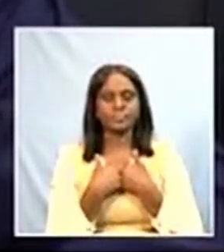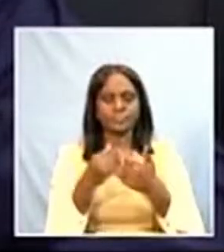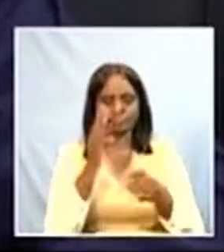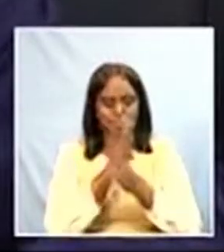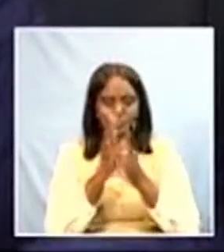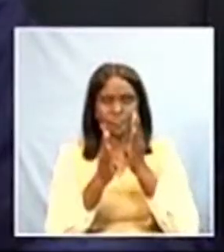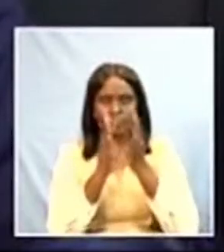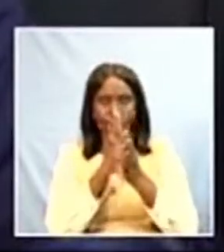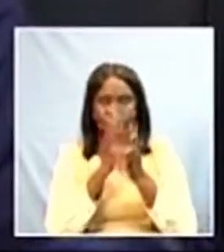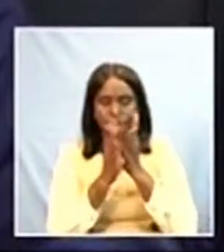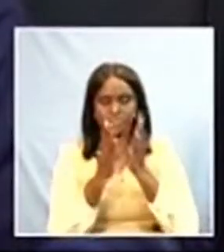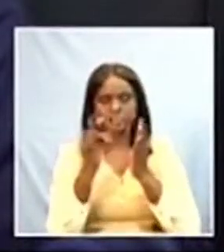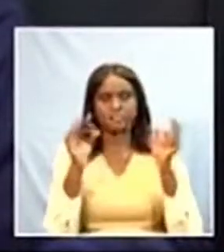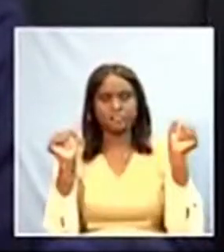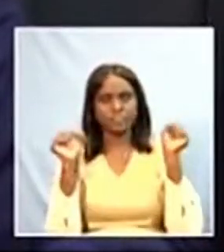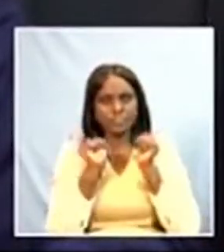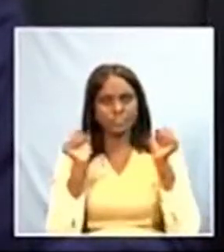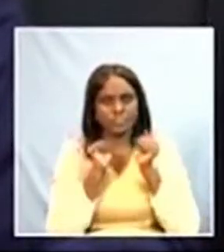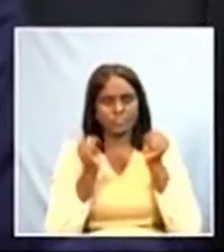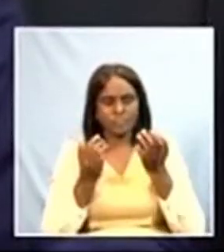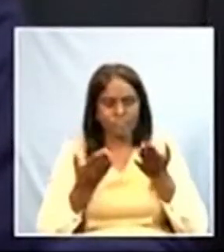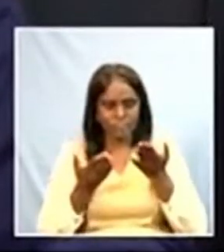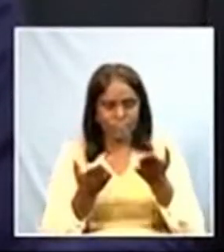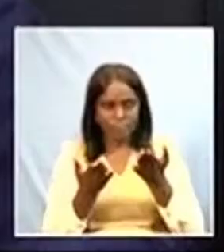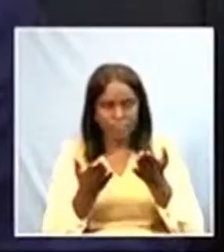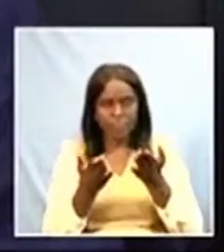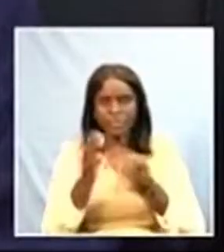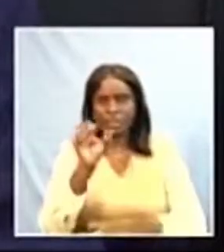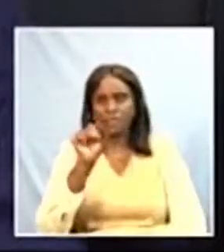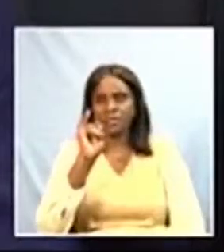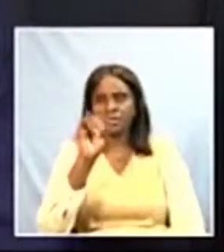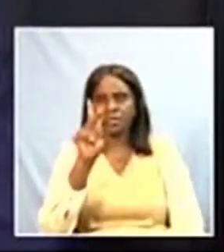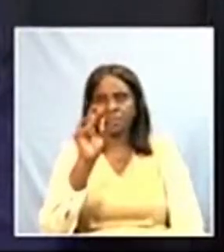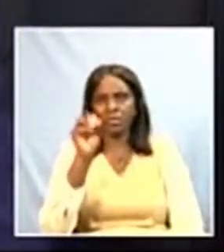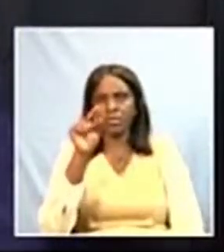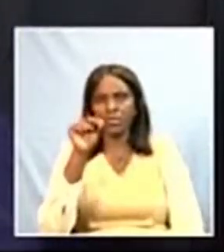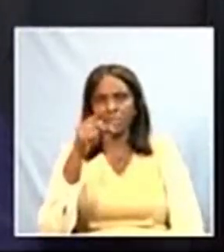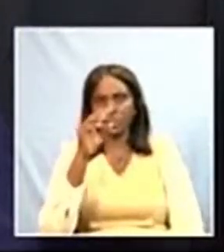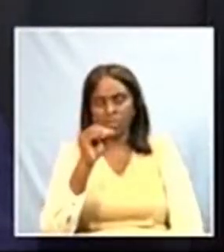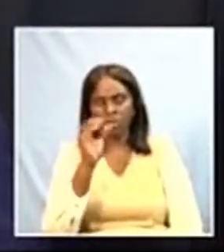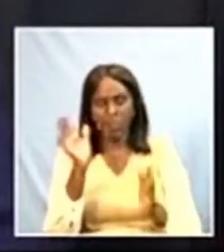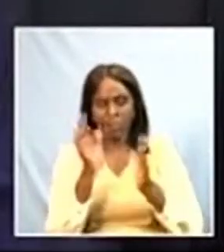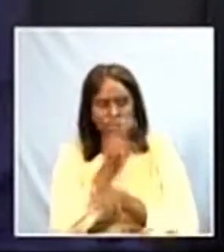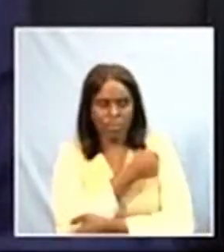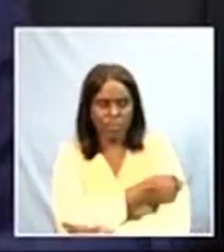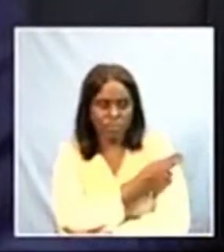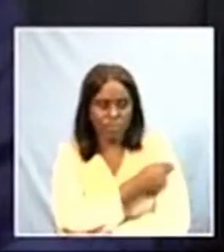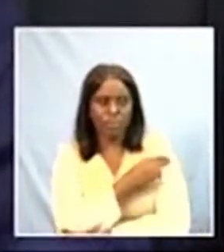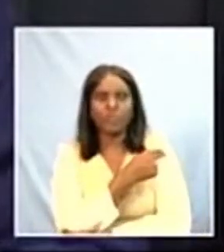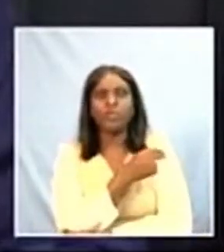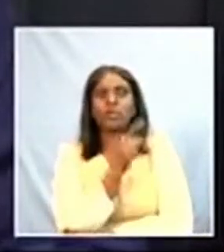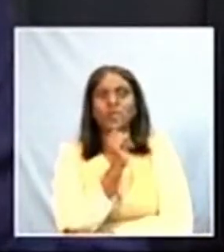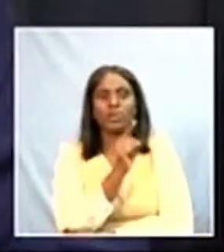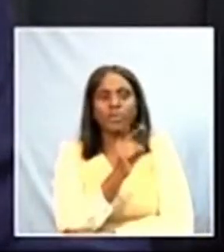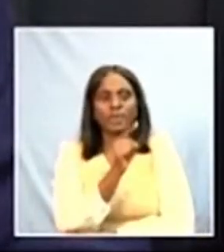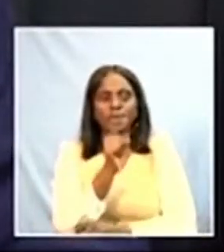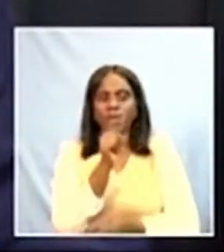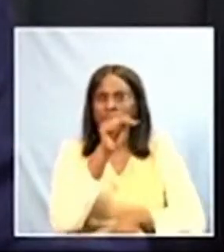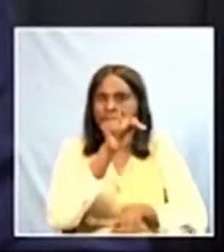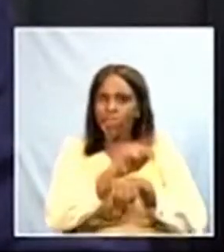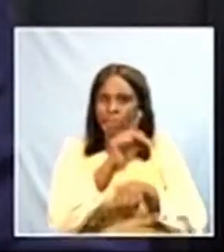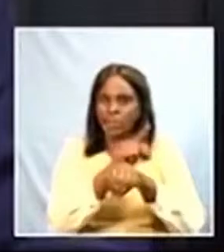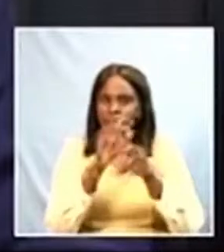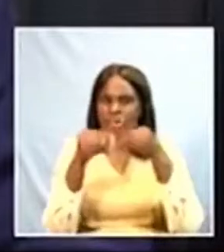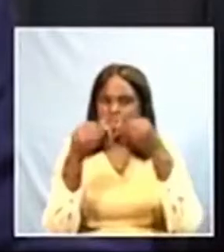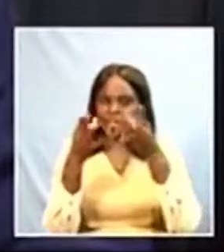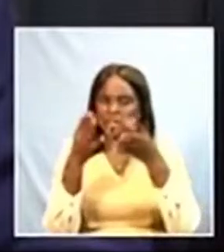construction of a mortuary at SIKONGO Mini Hospital. This is in the health sector. This contract was given